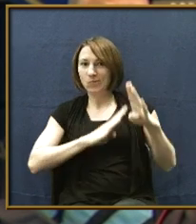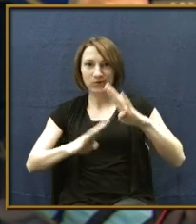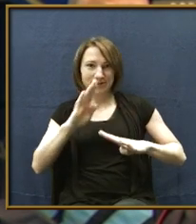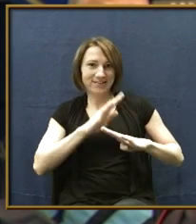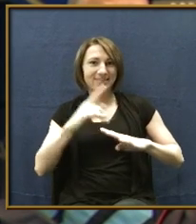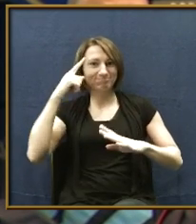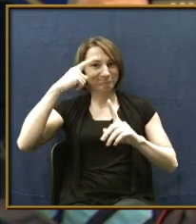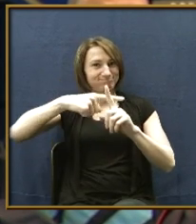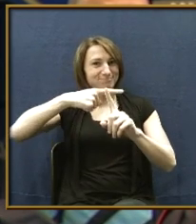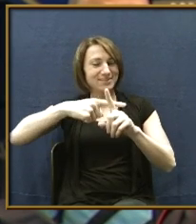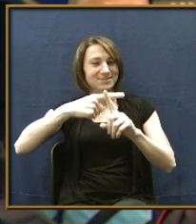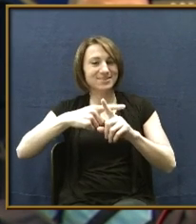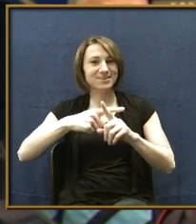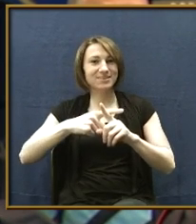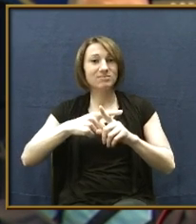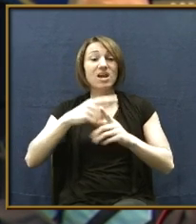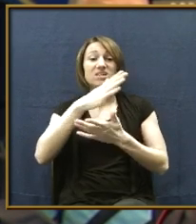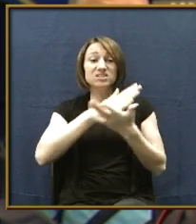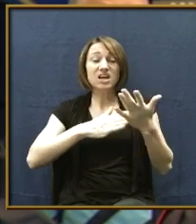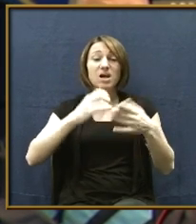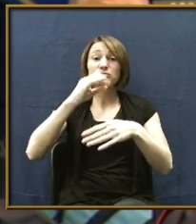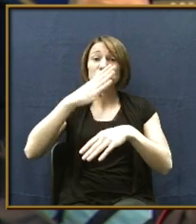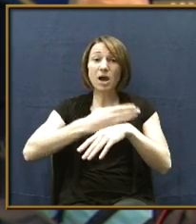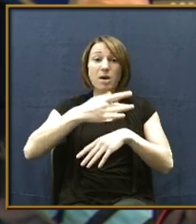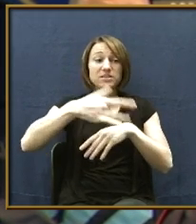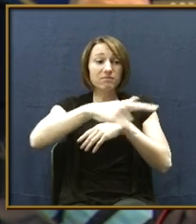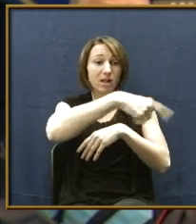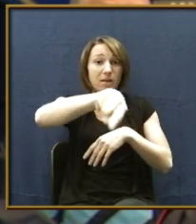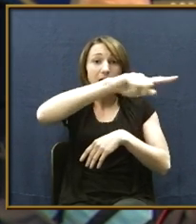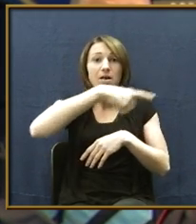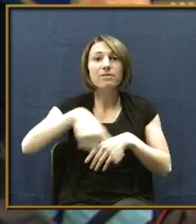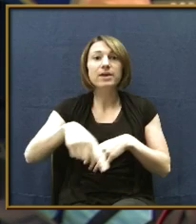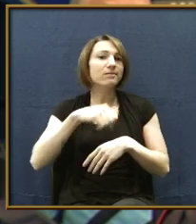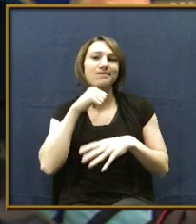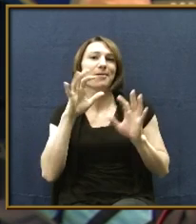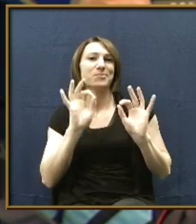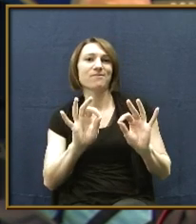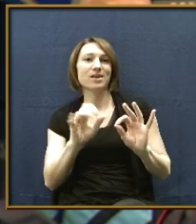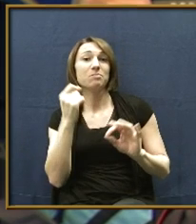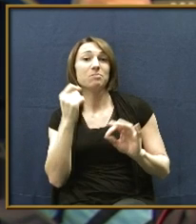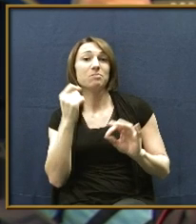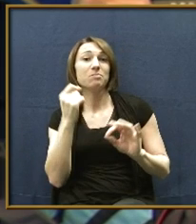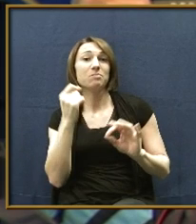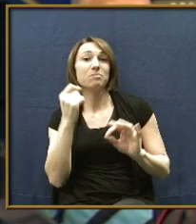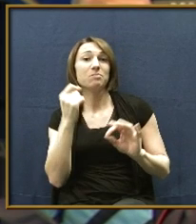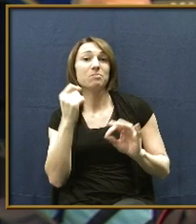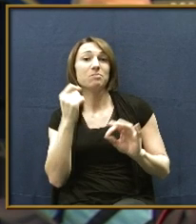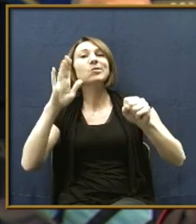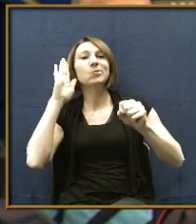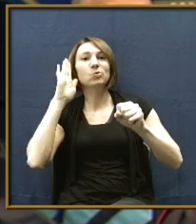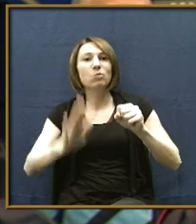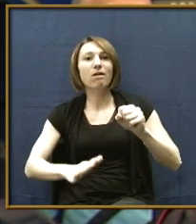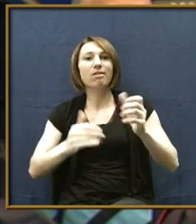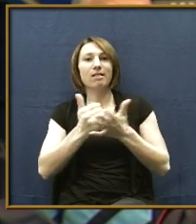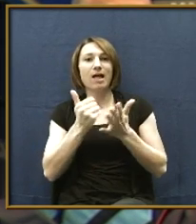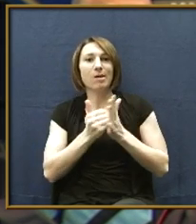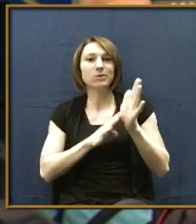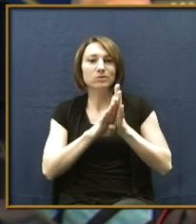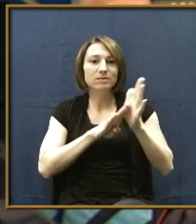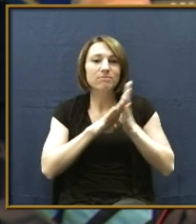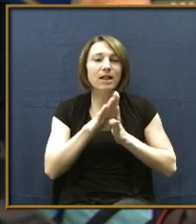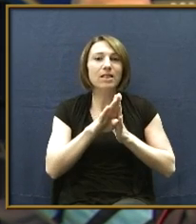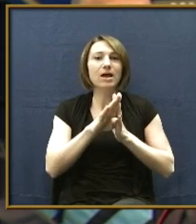There are many not so perfect jobs out there that can provide you the building blocks and the opportunity to find that ideal